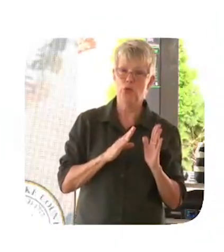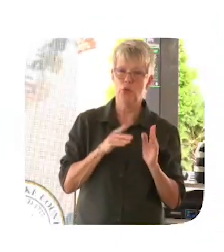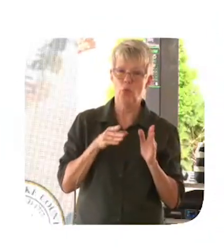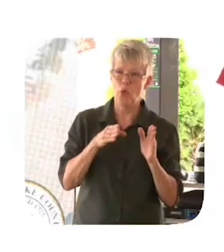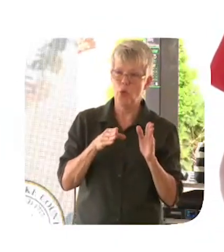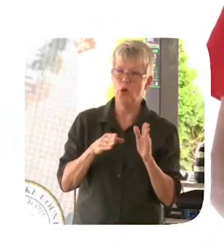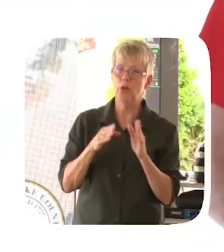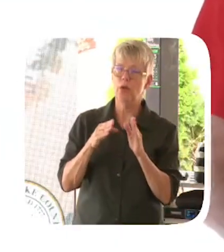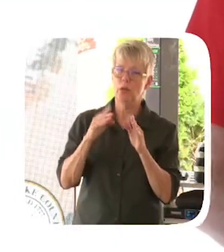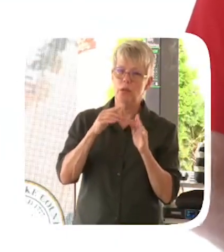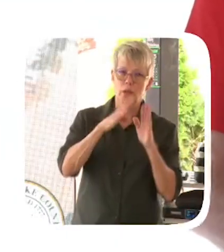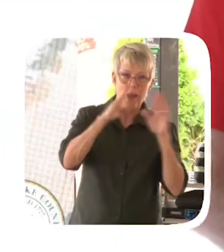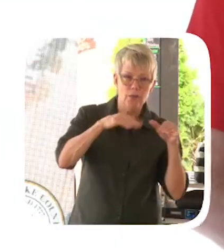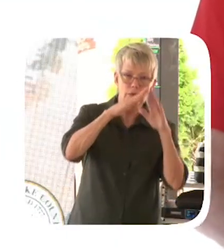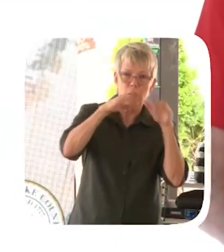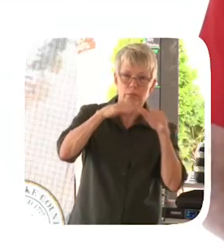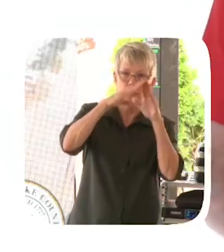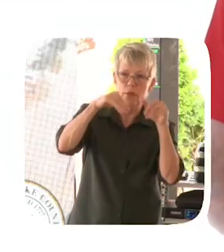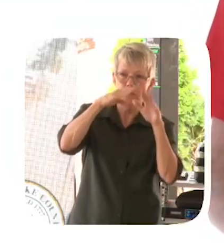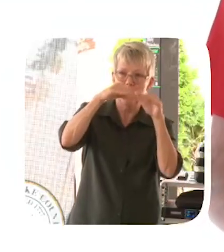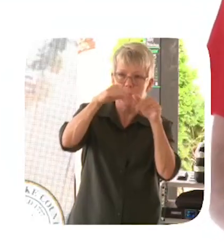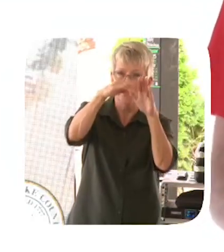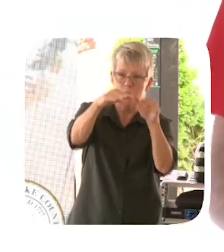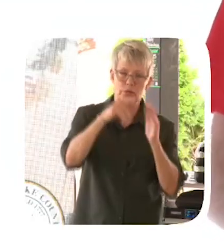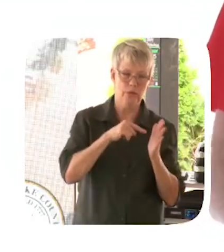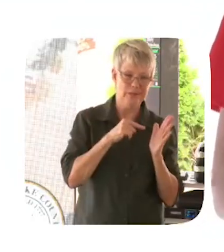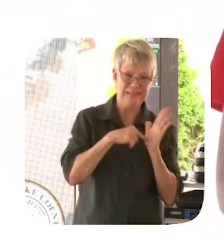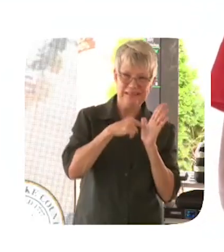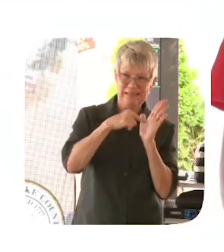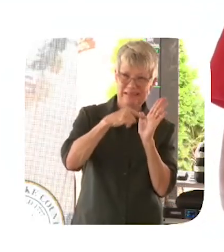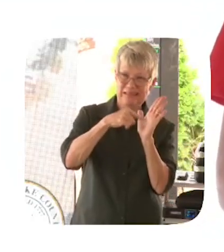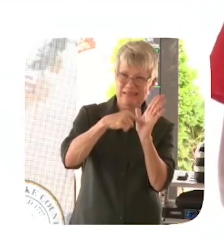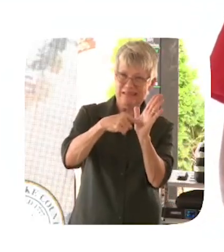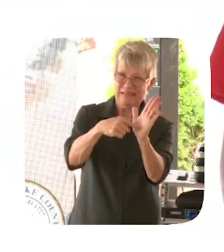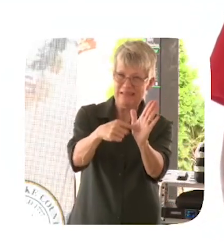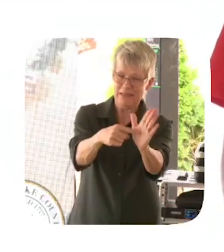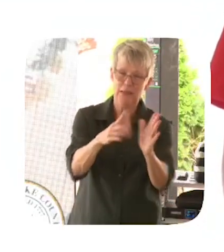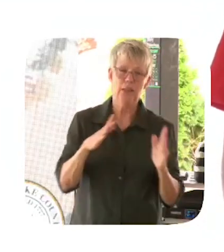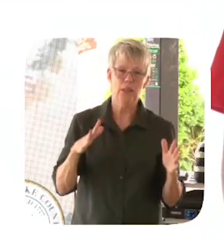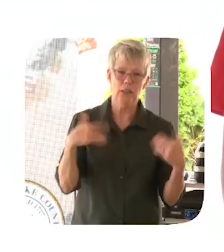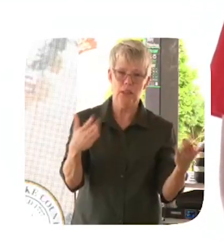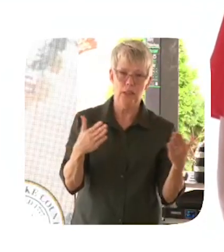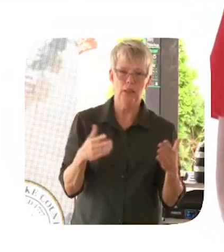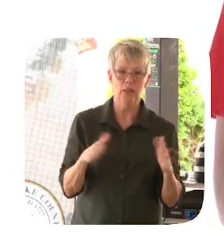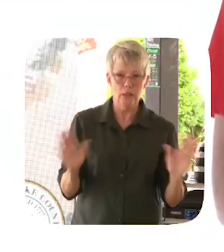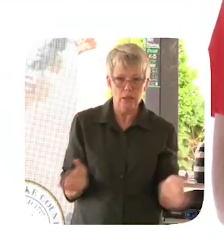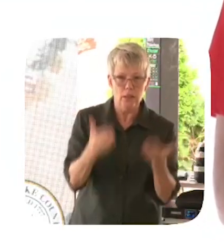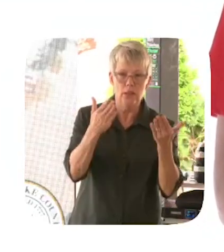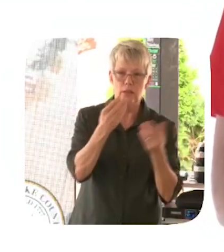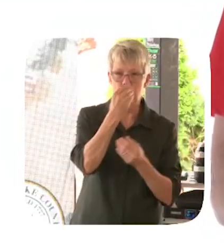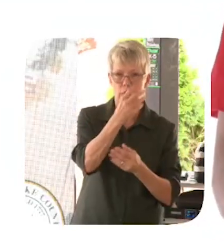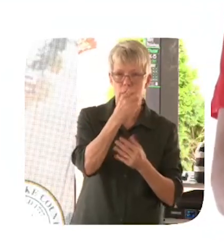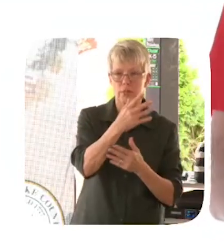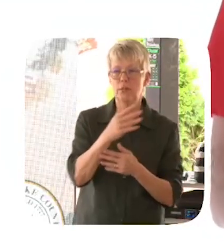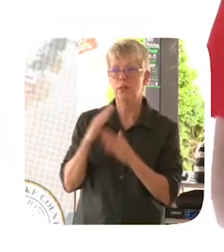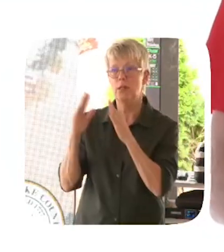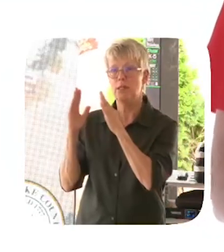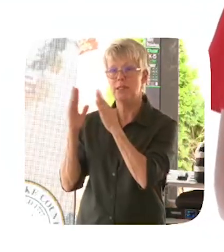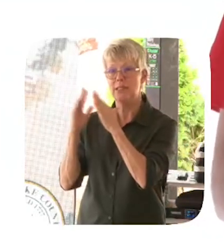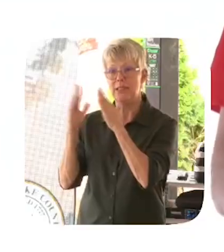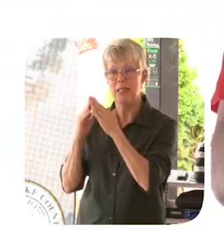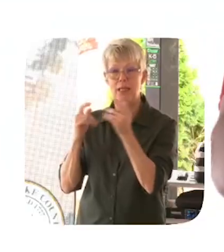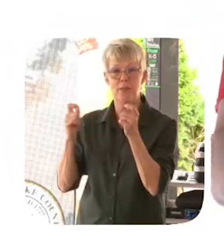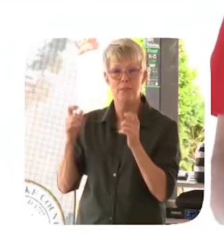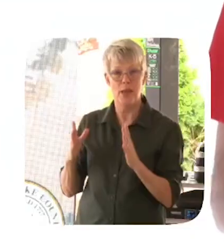going door to door, checking homes and homeowners, providing information and encouragement. Our city manager,